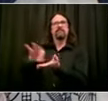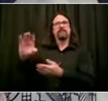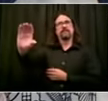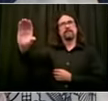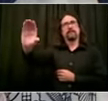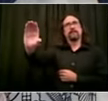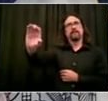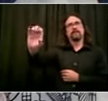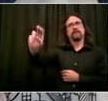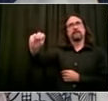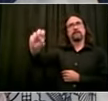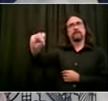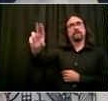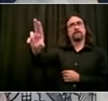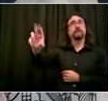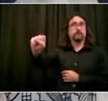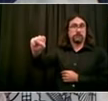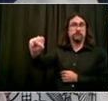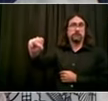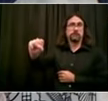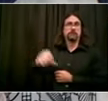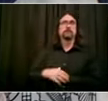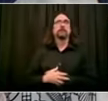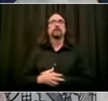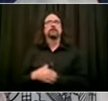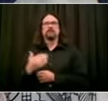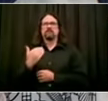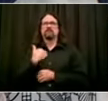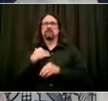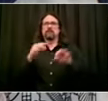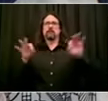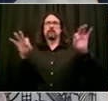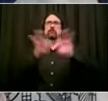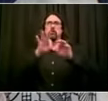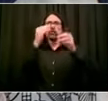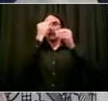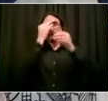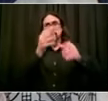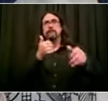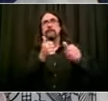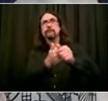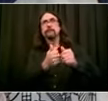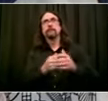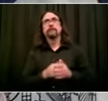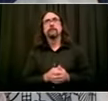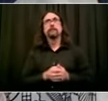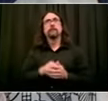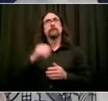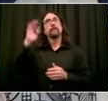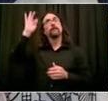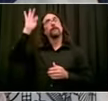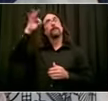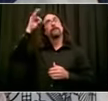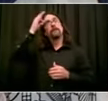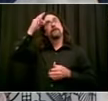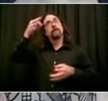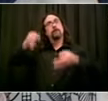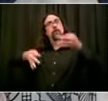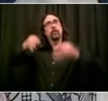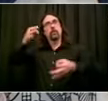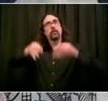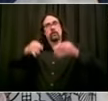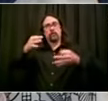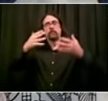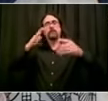court, ruled that the Census Bureau must continue the count until October 31st. We are pushing to